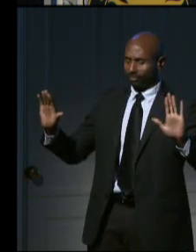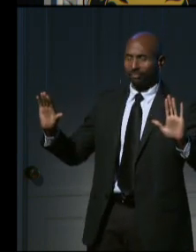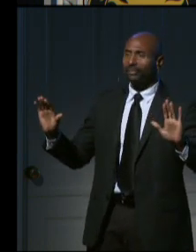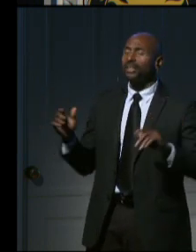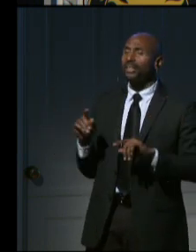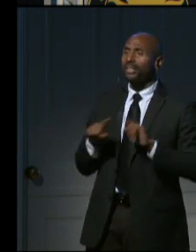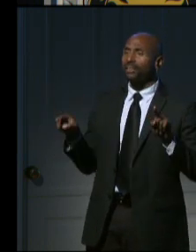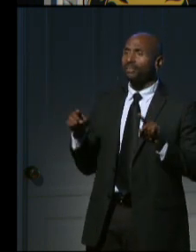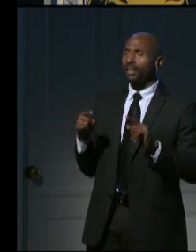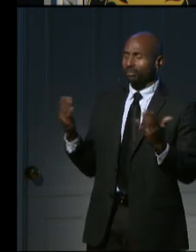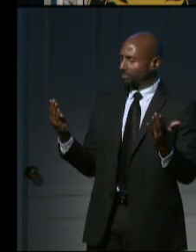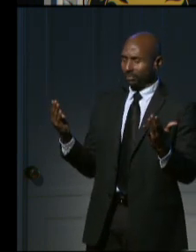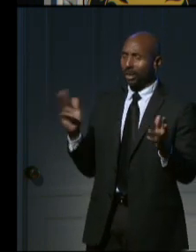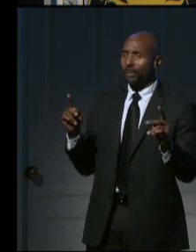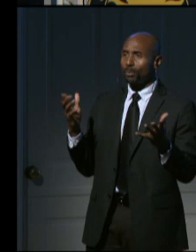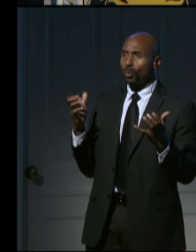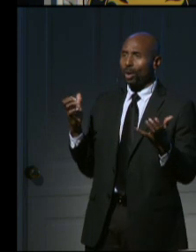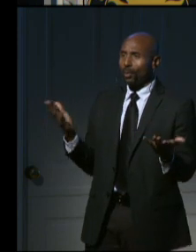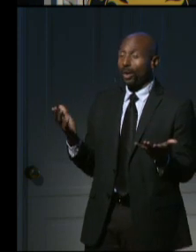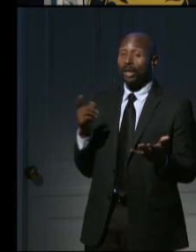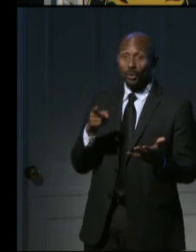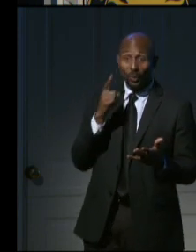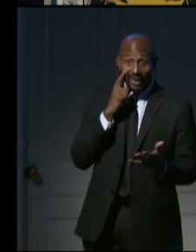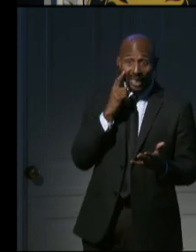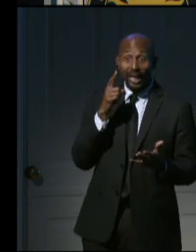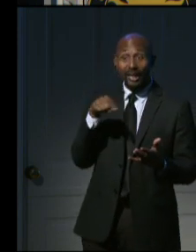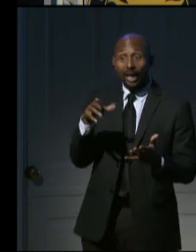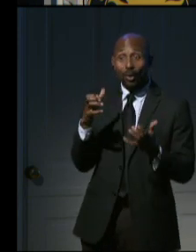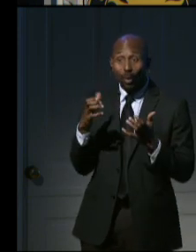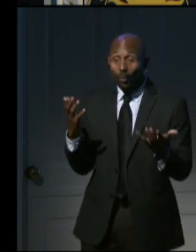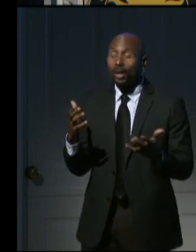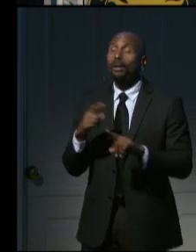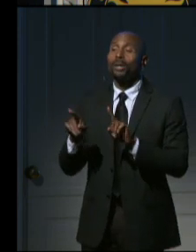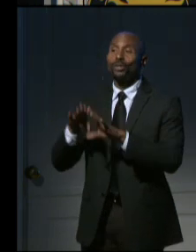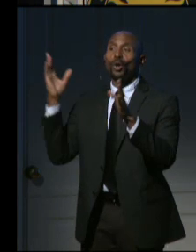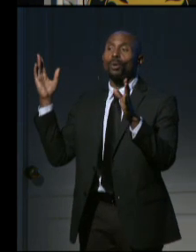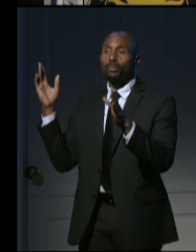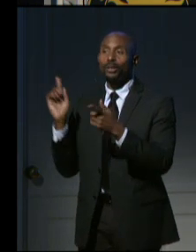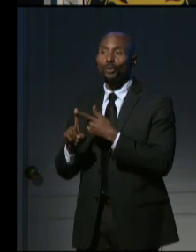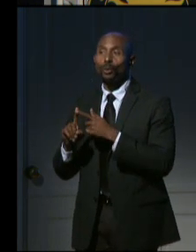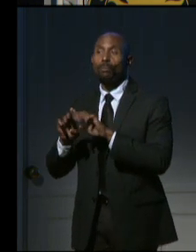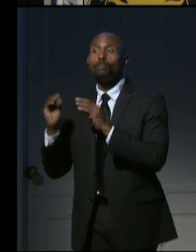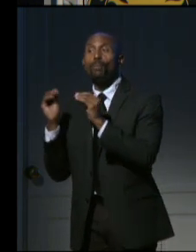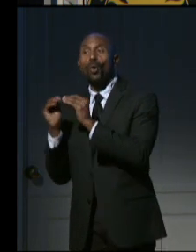for. So what you think the world or your audience wants, you open it up to a whole lot more. And so